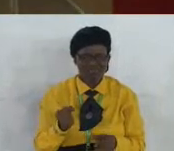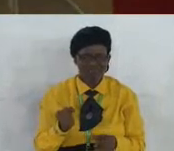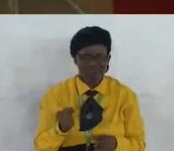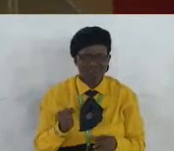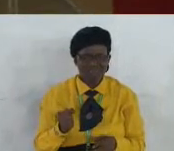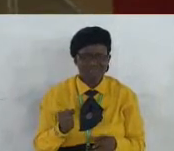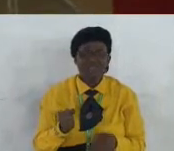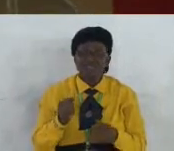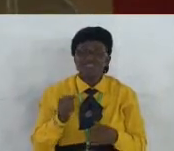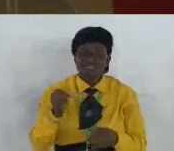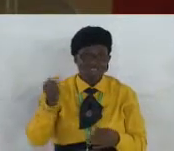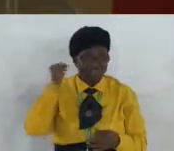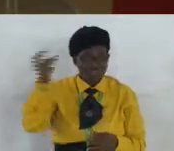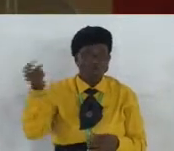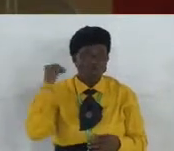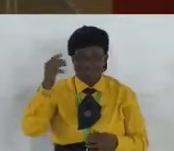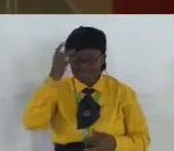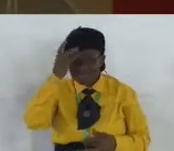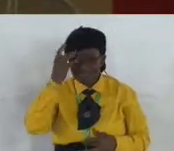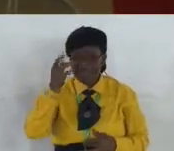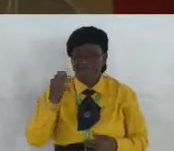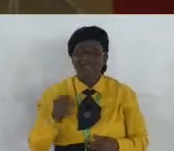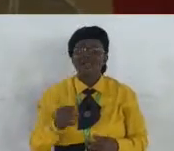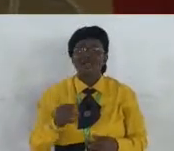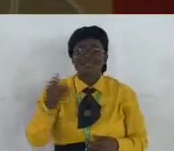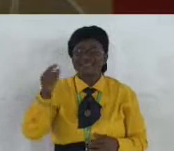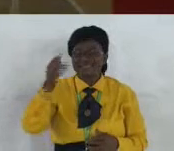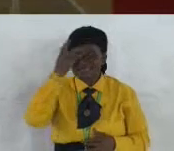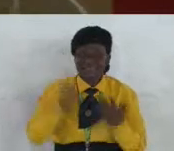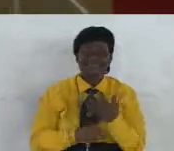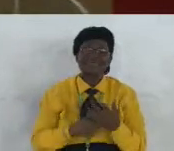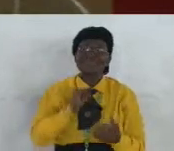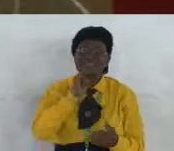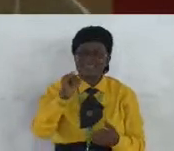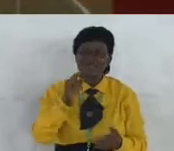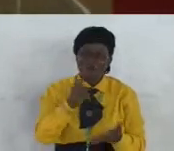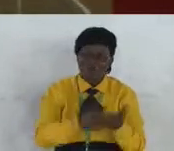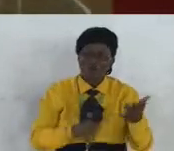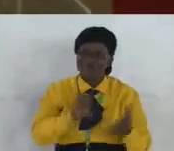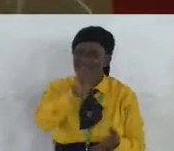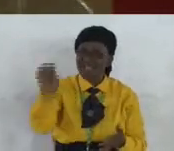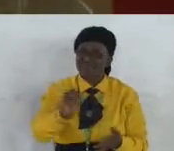And the sickness is that whatever she ate, she vomited.